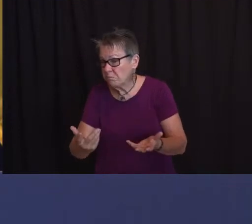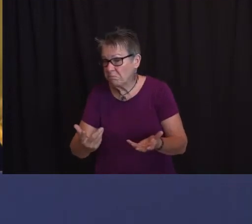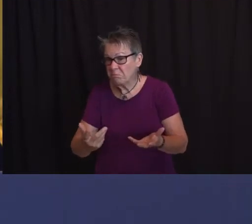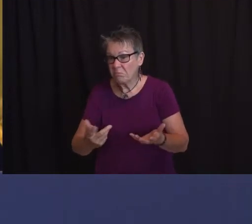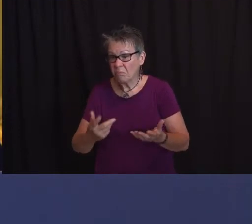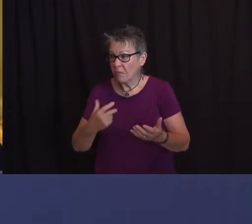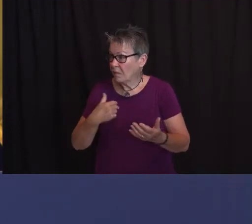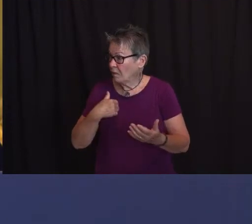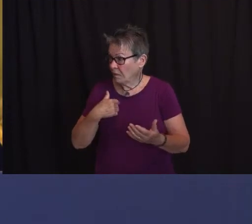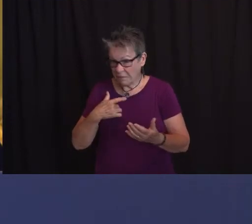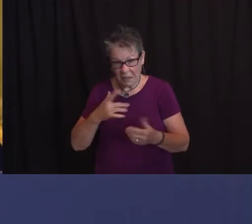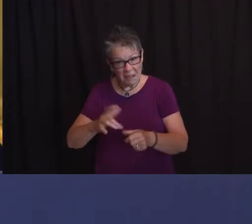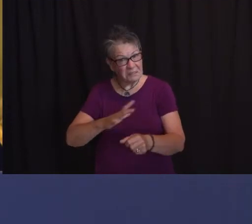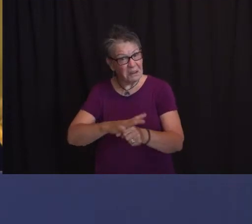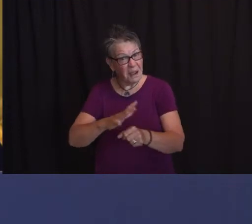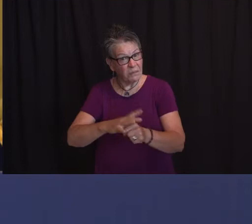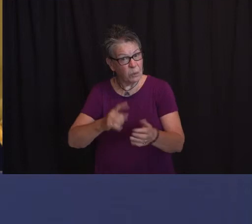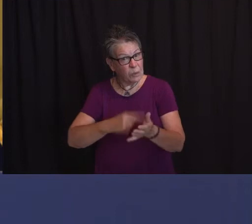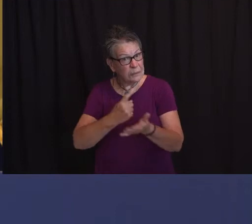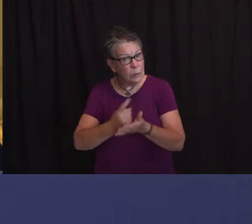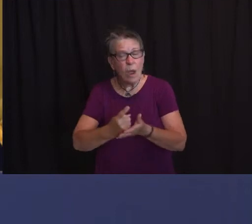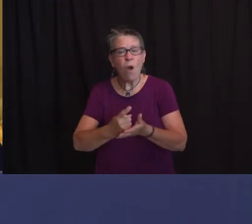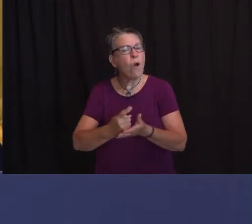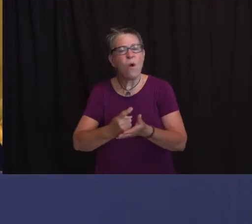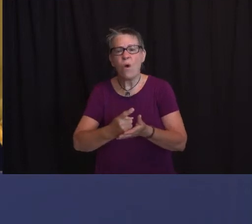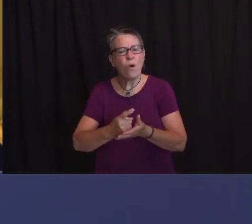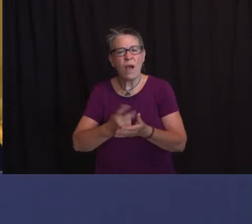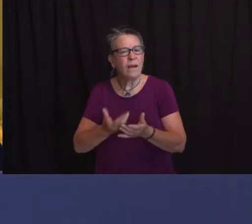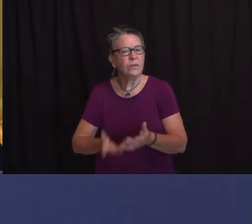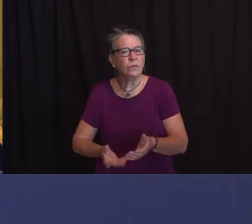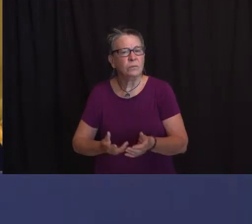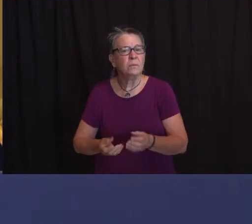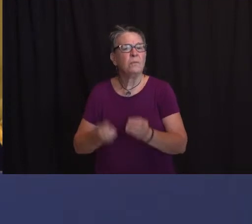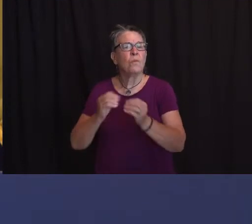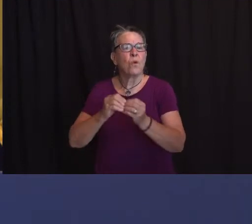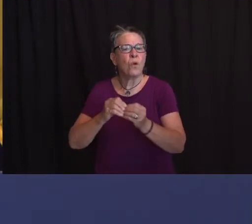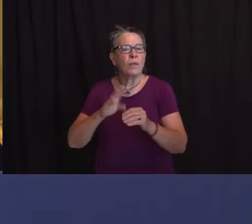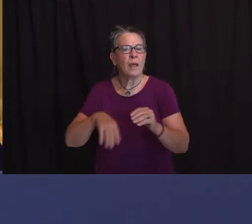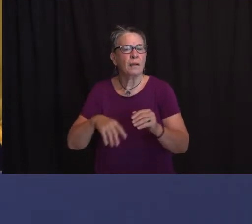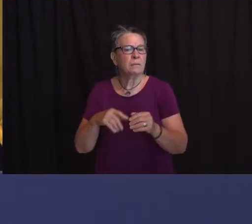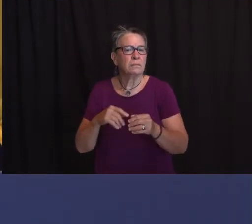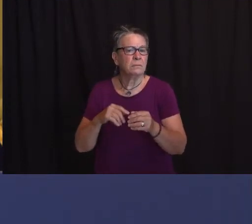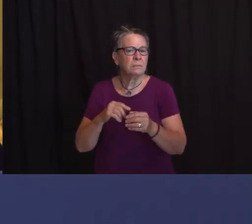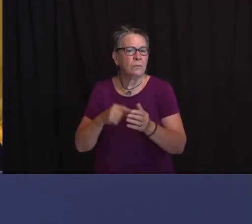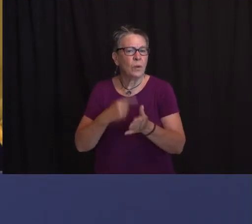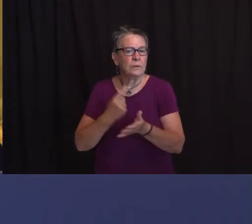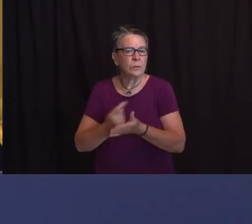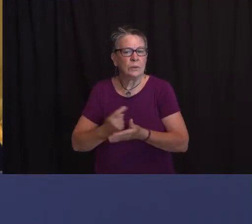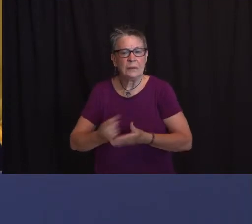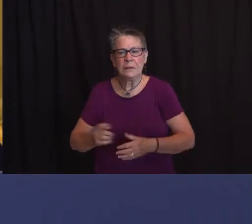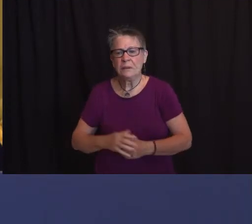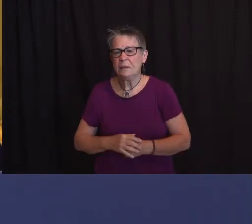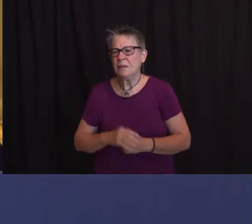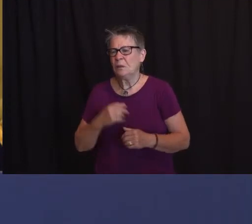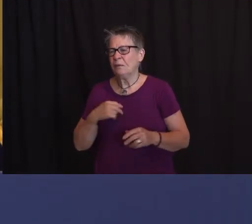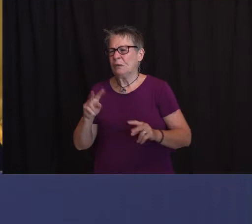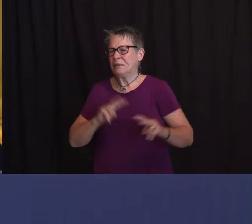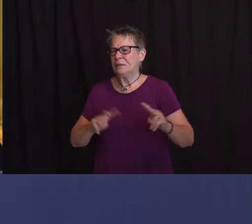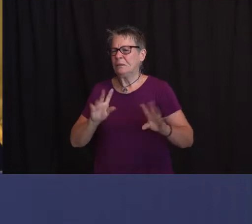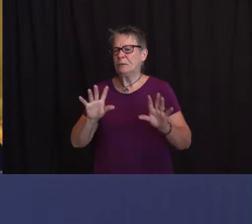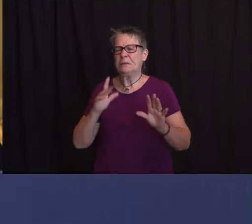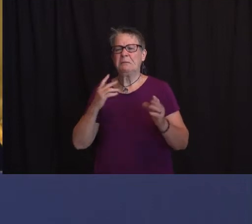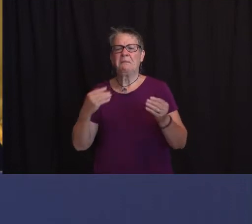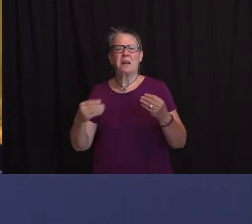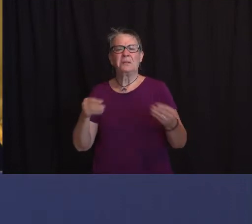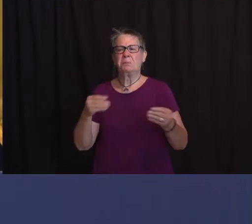And my guess is we'll ebb and flow depending on what this virus looks like over the next several months. You know, for instance, if the numbers